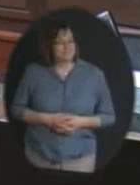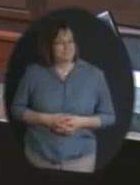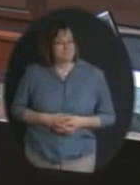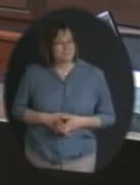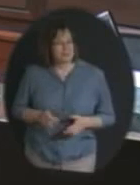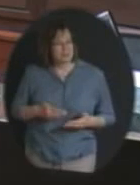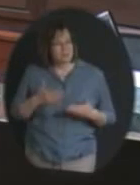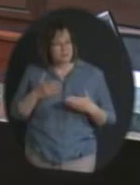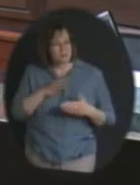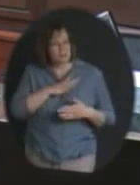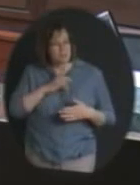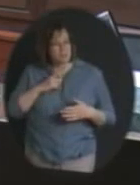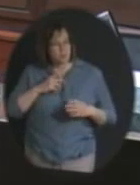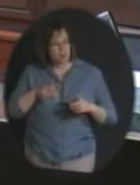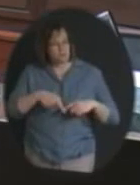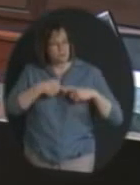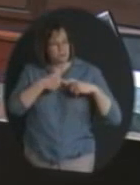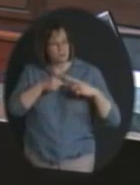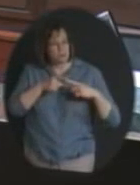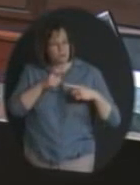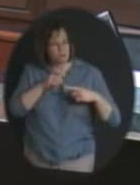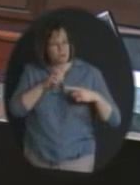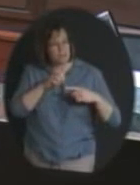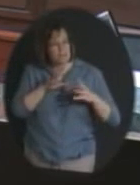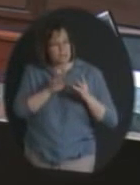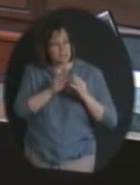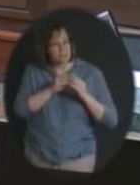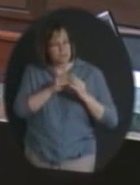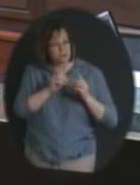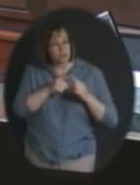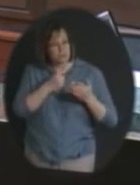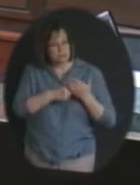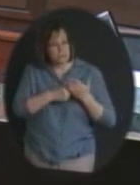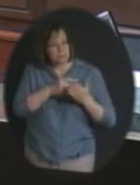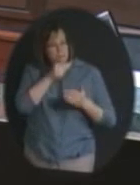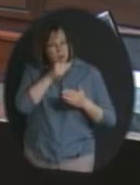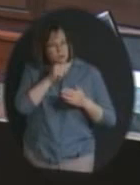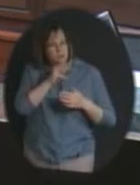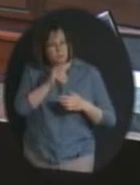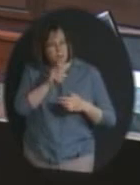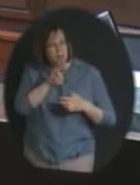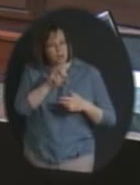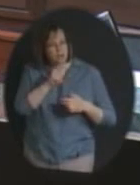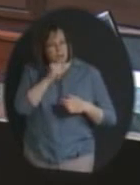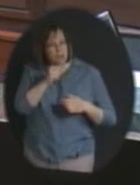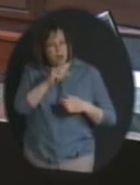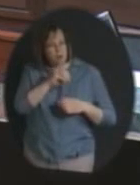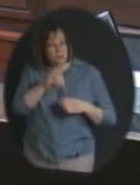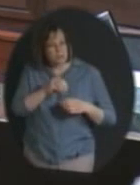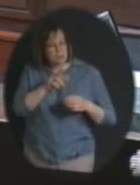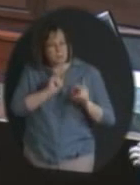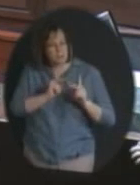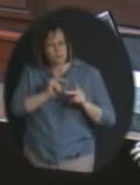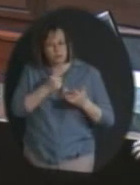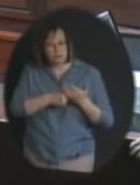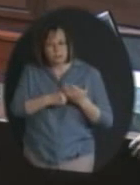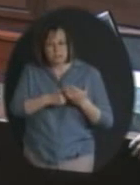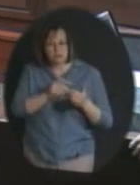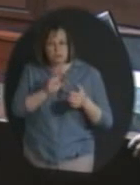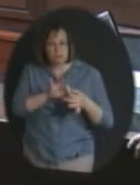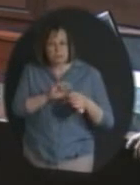I move that the board adjourn to executive session for the purpose of discussing personnel matters of non-elected personnel, to discuss matters relating